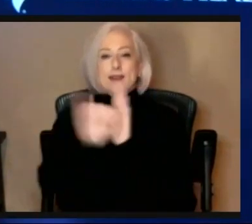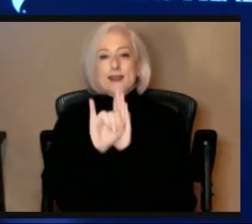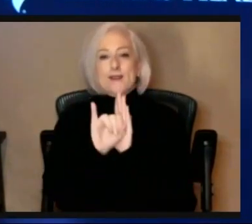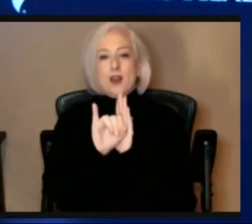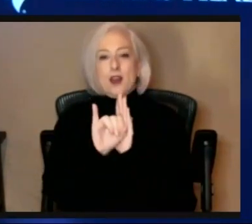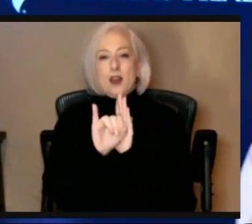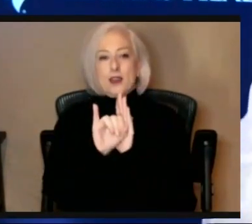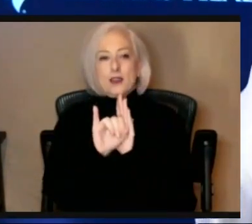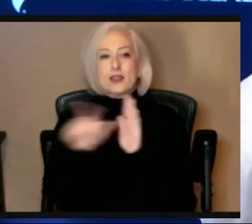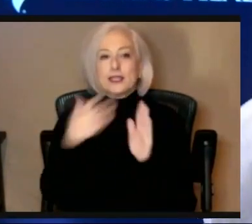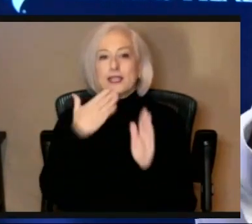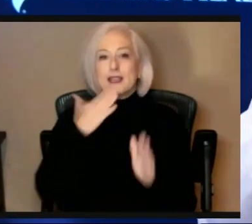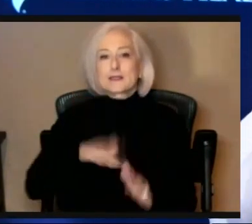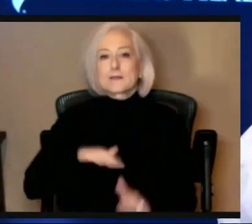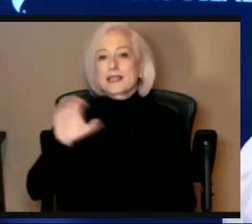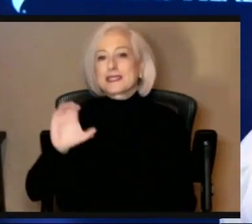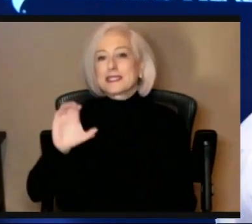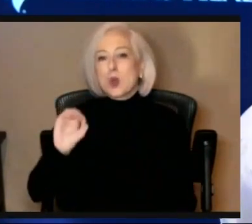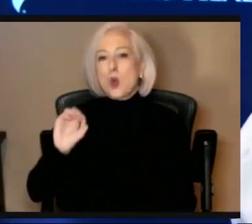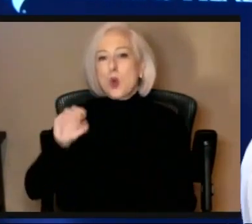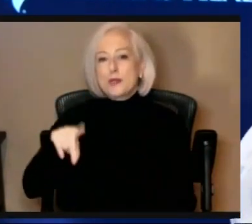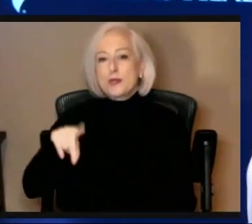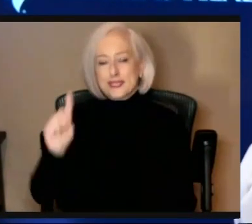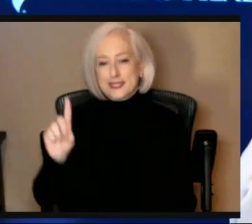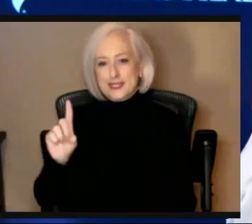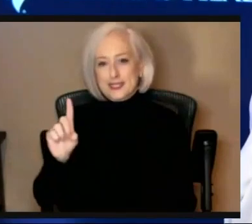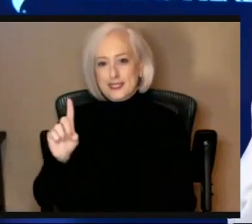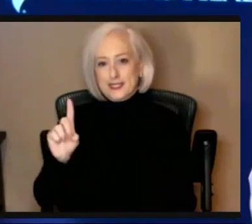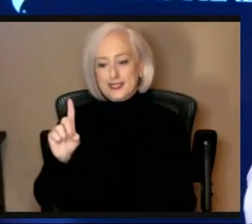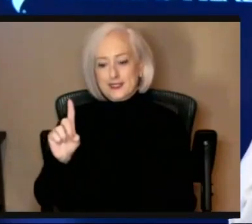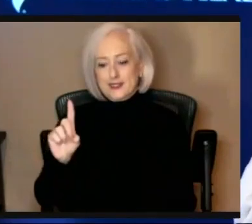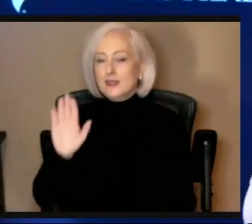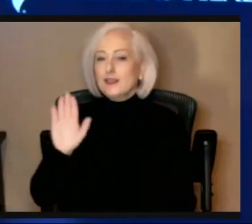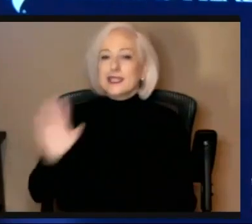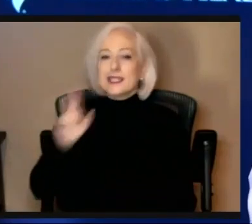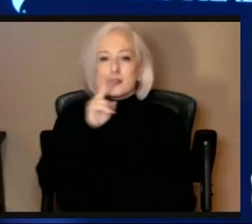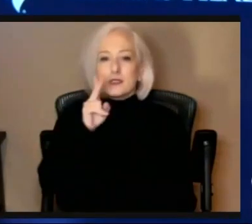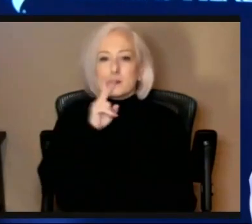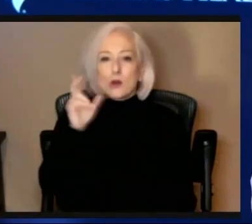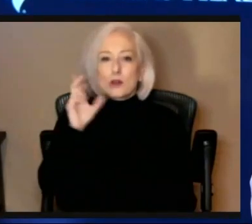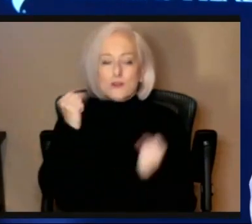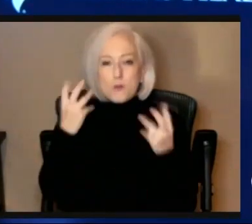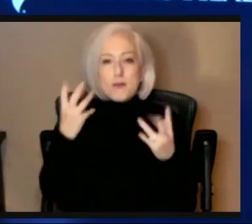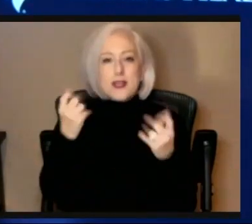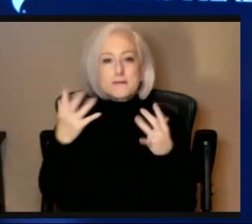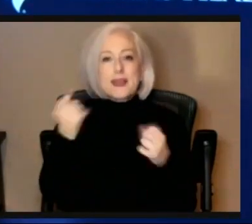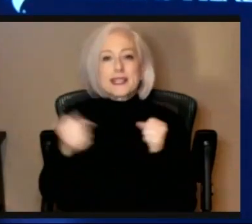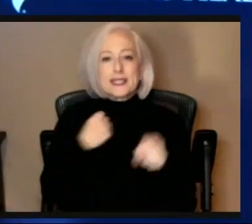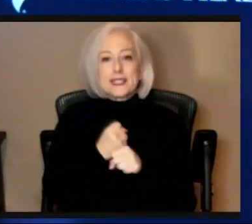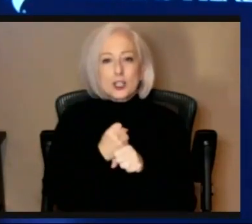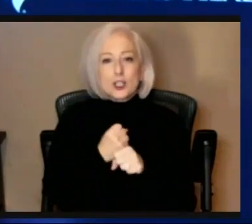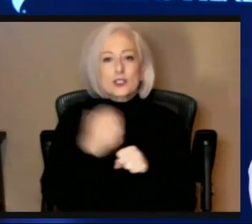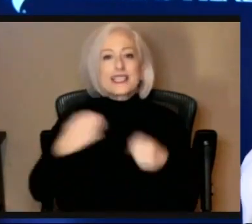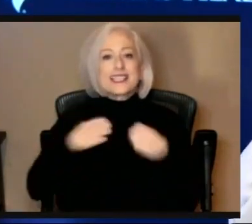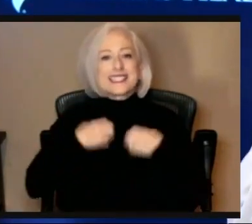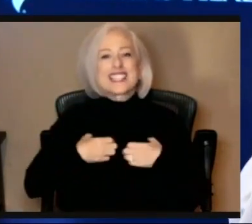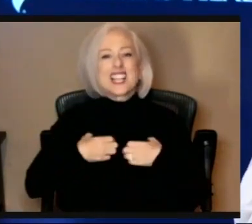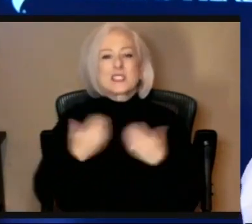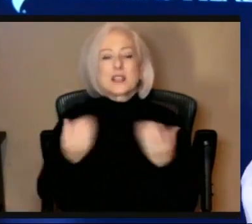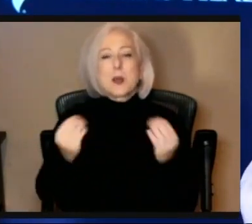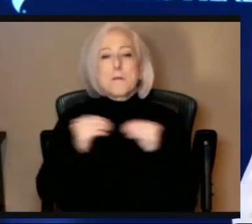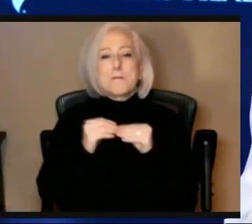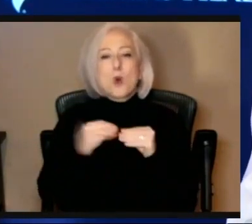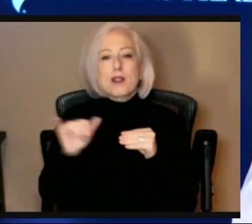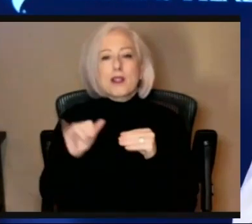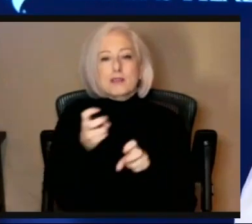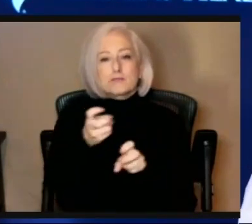bad COPD. So with a lifetime of smoking, the lungs are nice and stiff, they're just less compliant. Think of it like a balloon that you can't